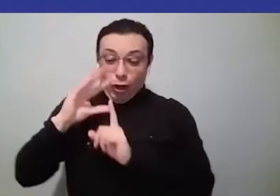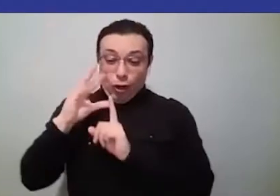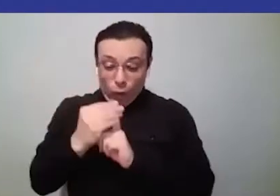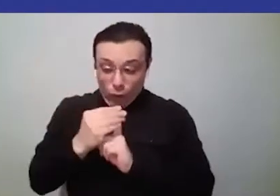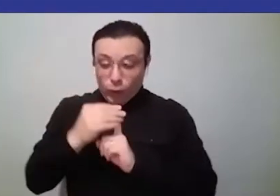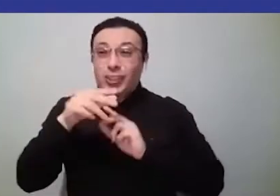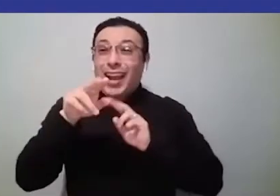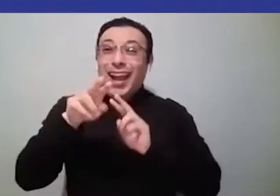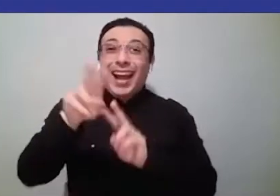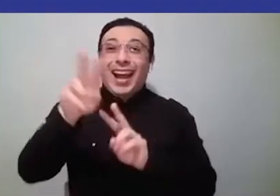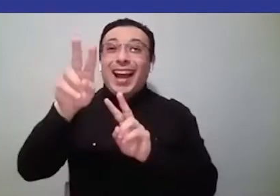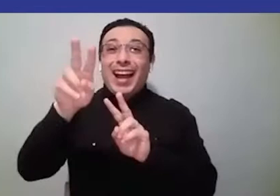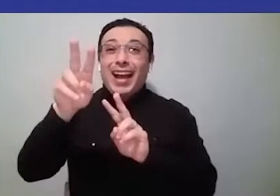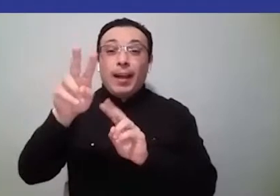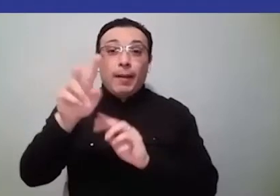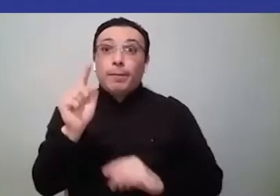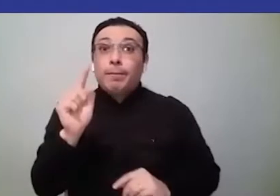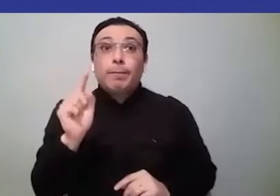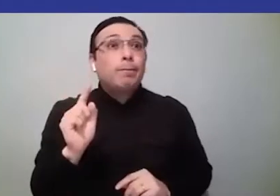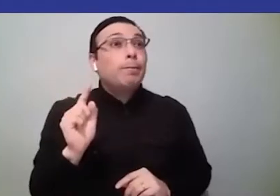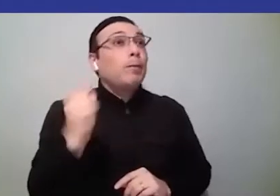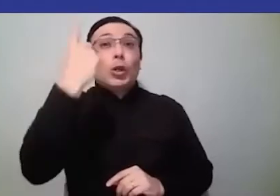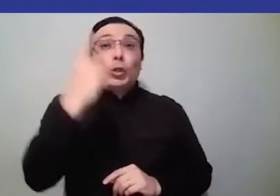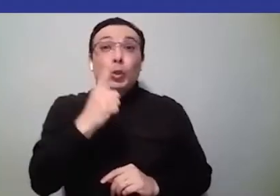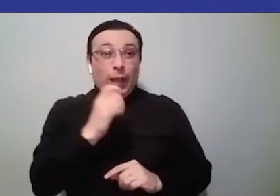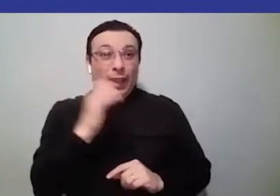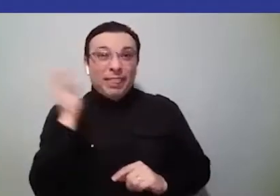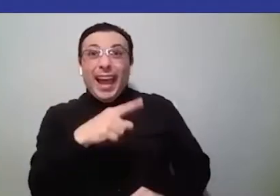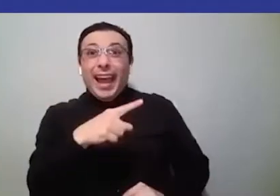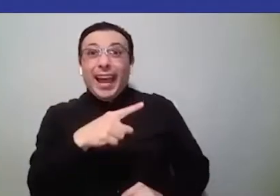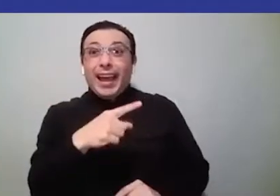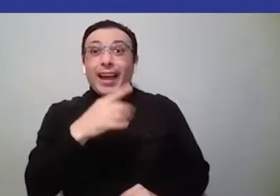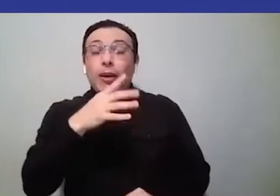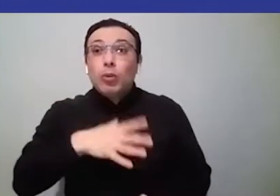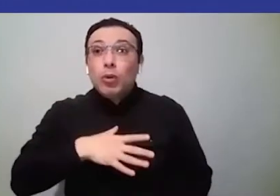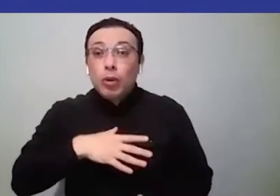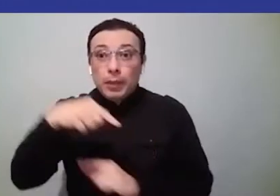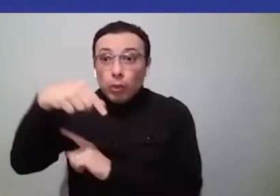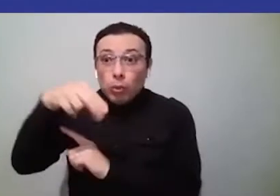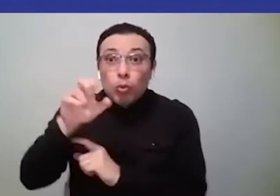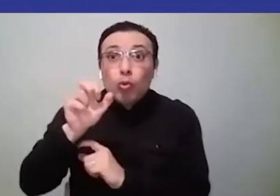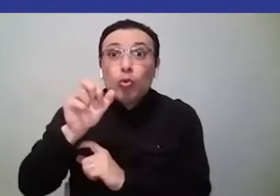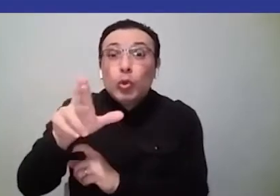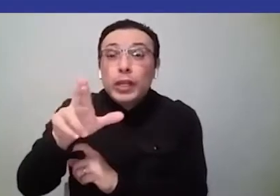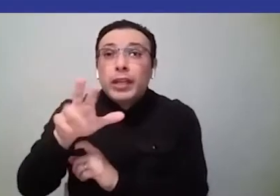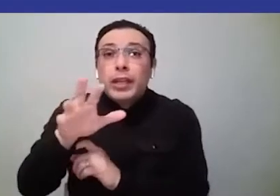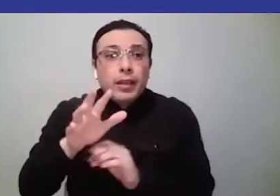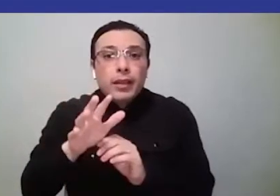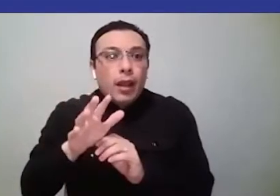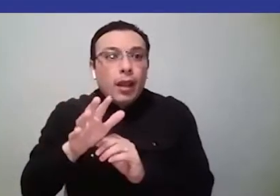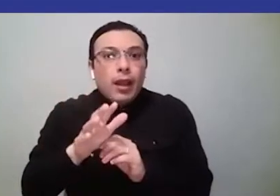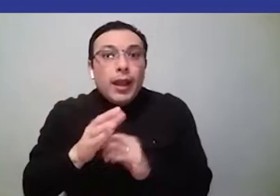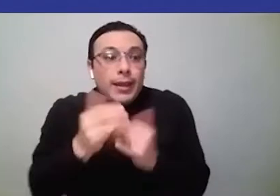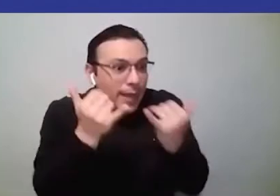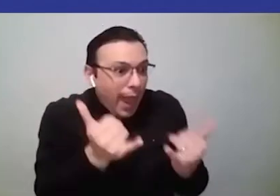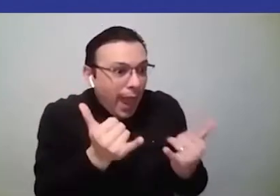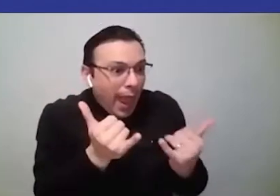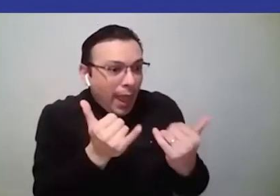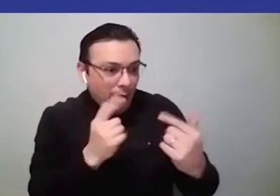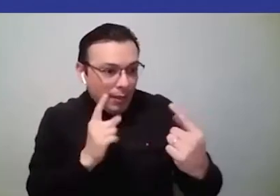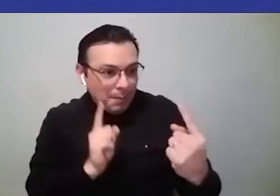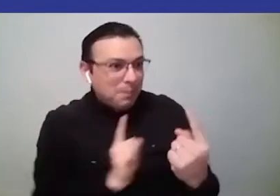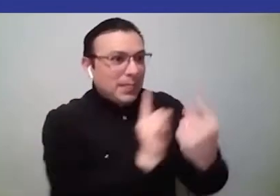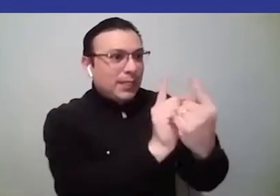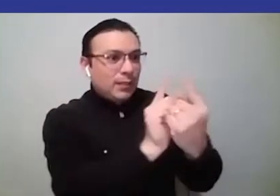them through a cassette tape. And I had very mixed feelings about it because I